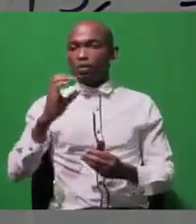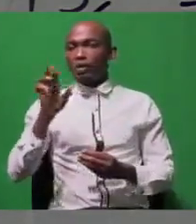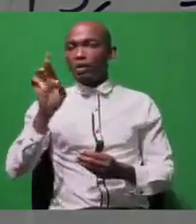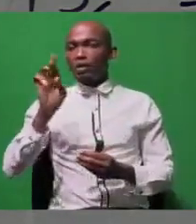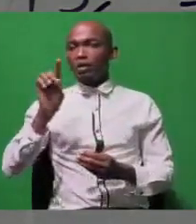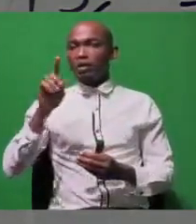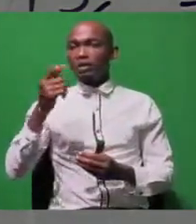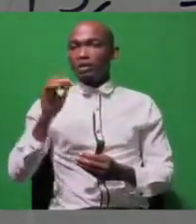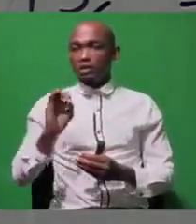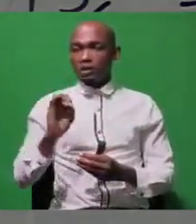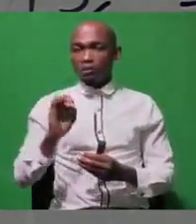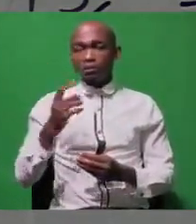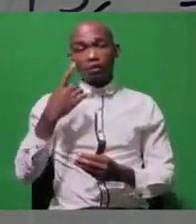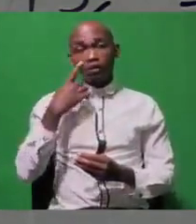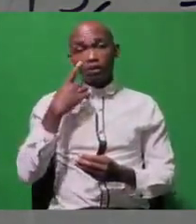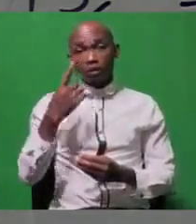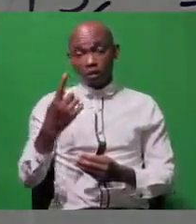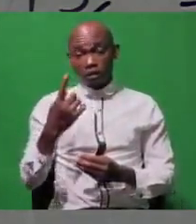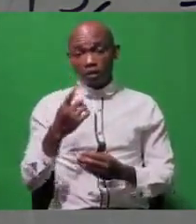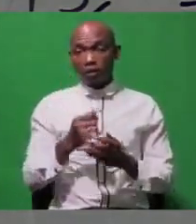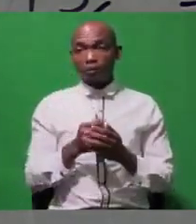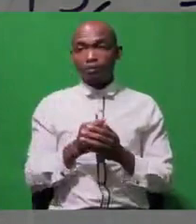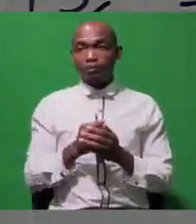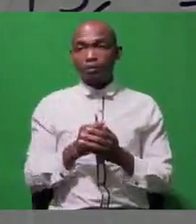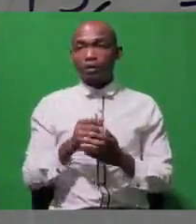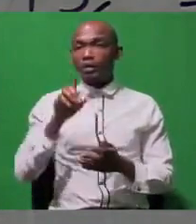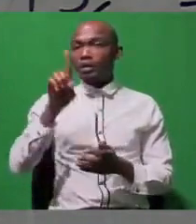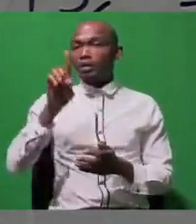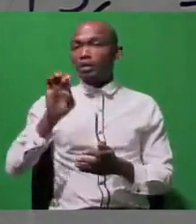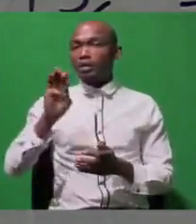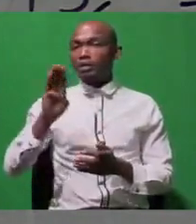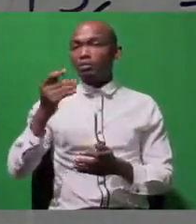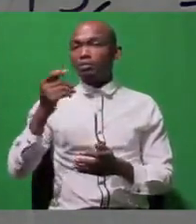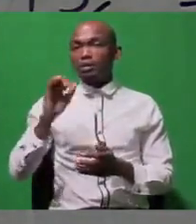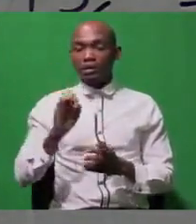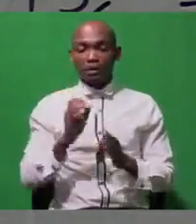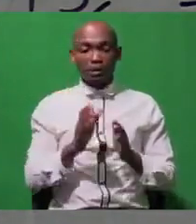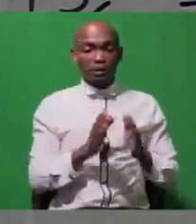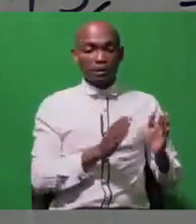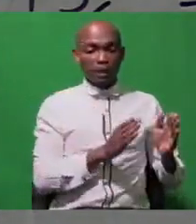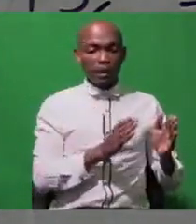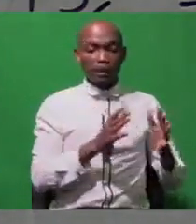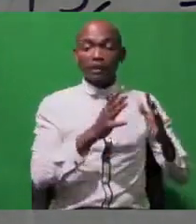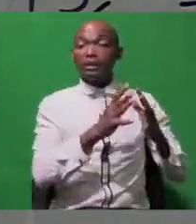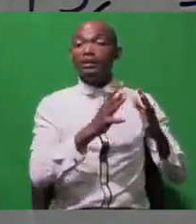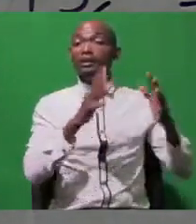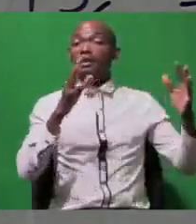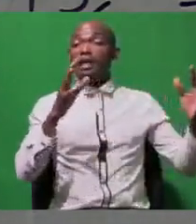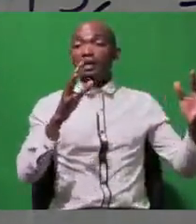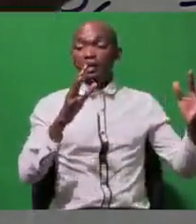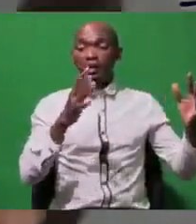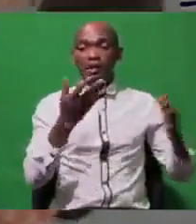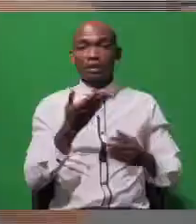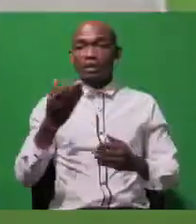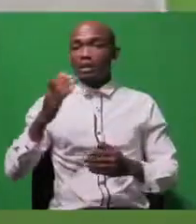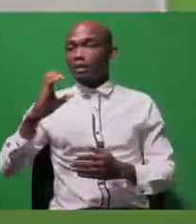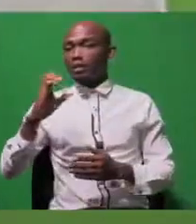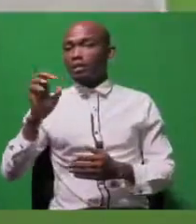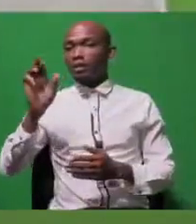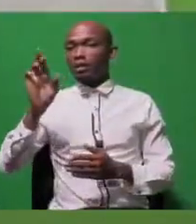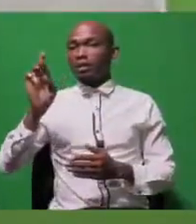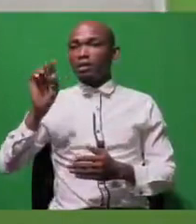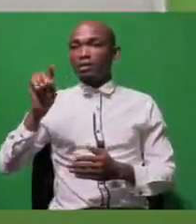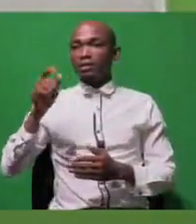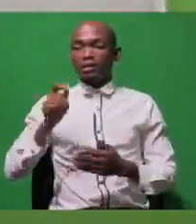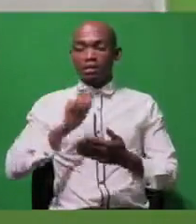I mean, we see that the debit side is greater than the credit side. You put here